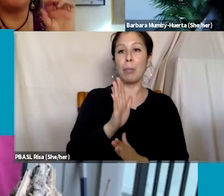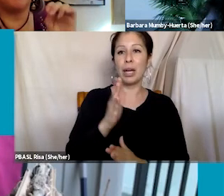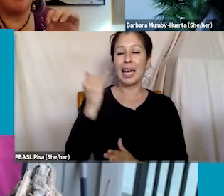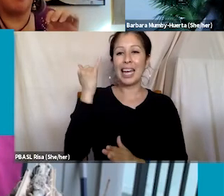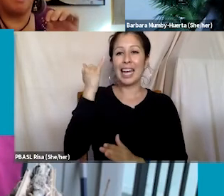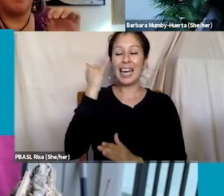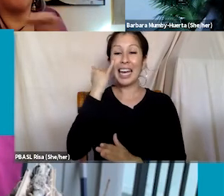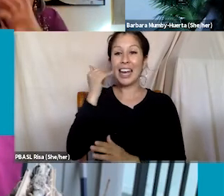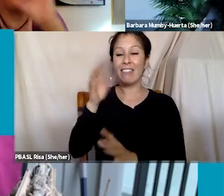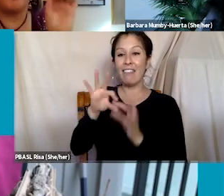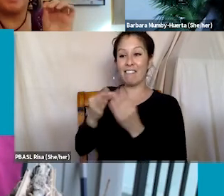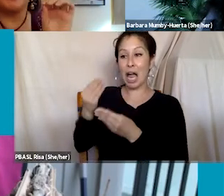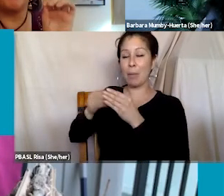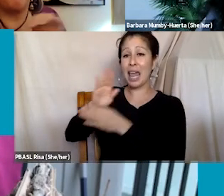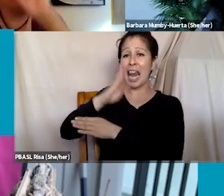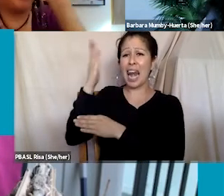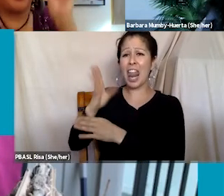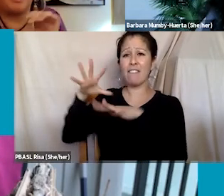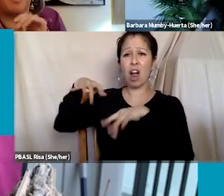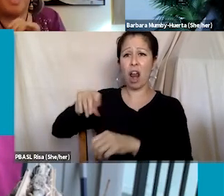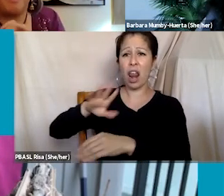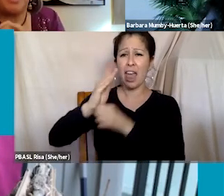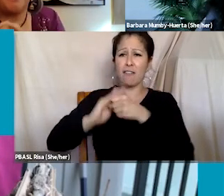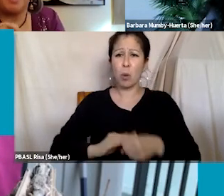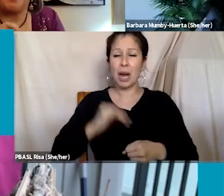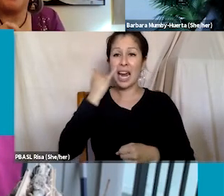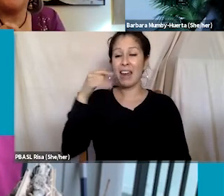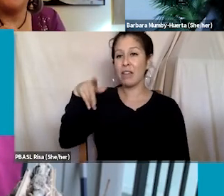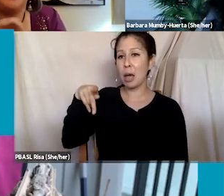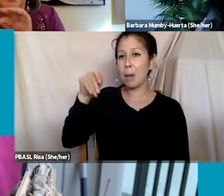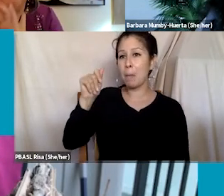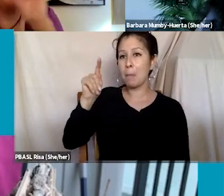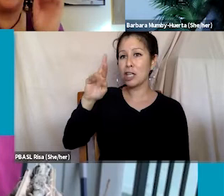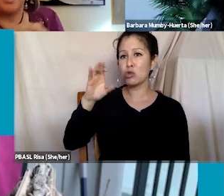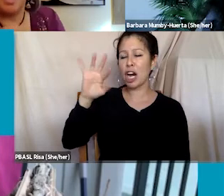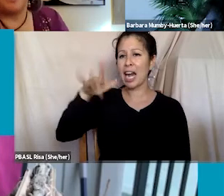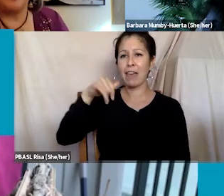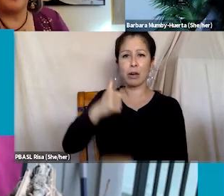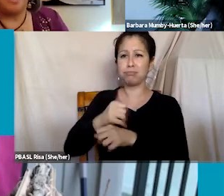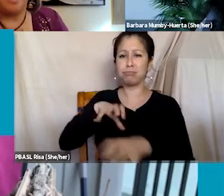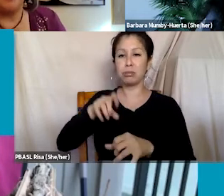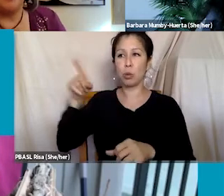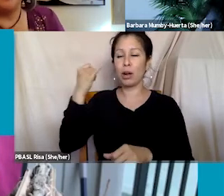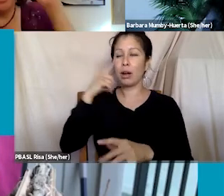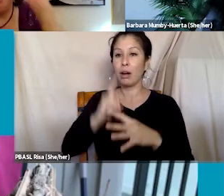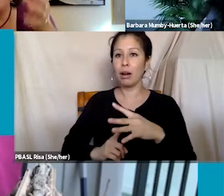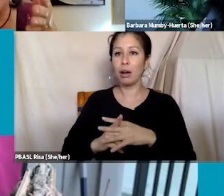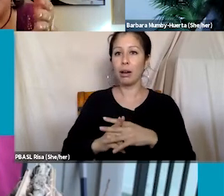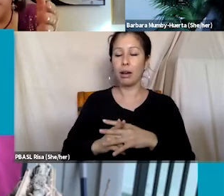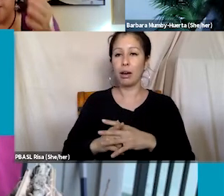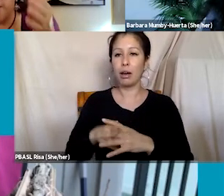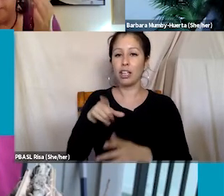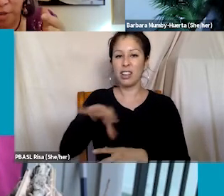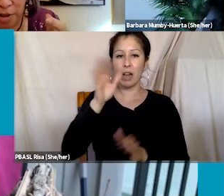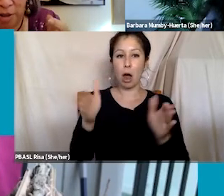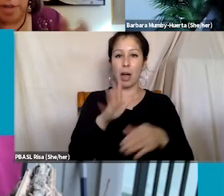was never colonized or oppressed or patriarchy never came into play. And once she had that idea, she found this